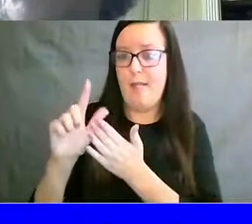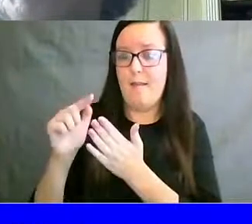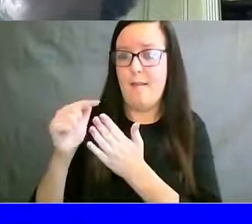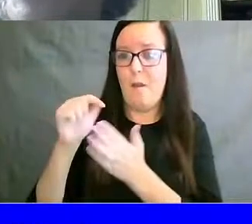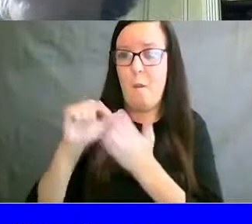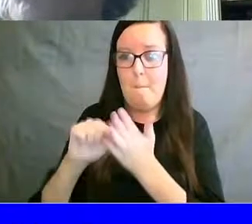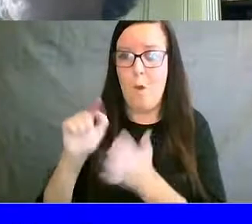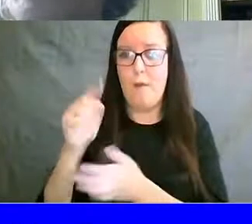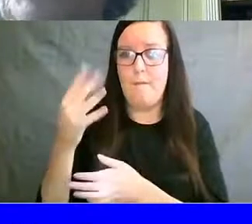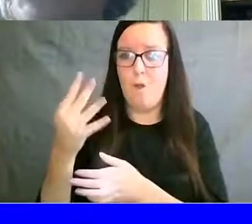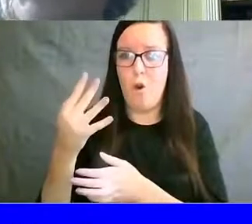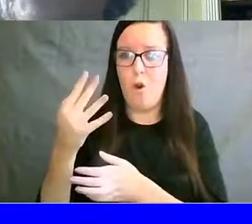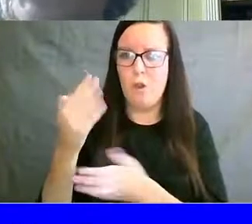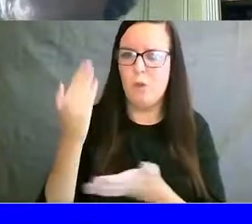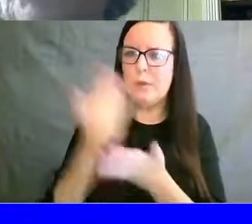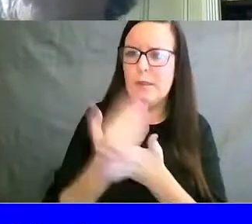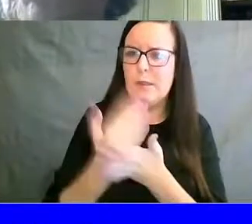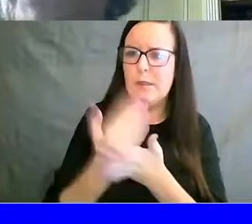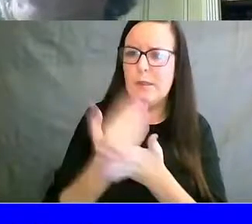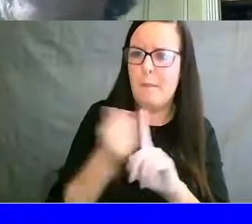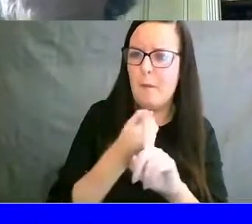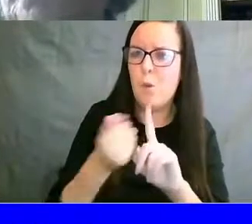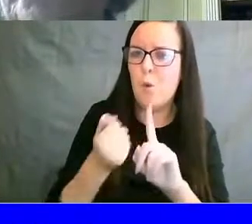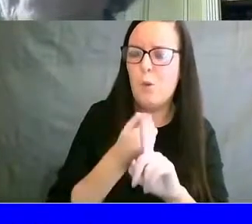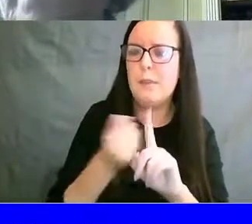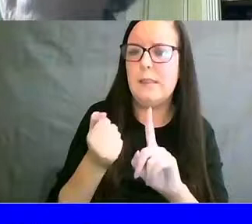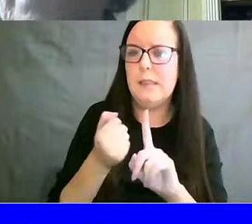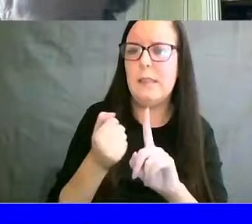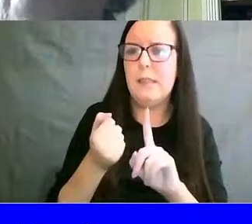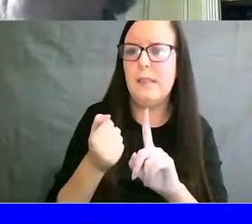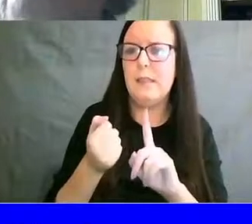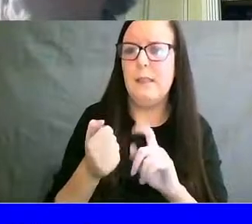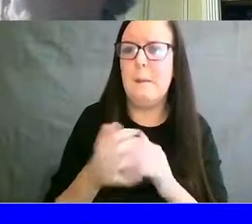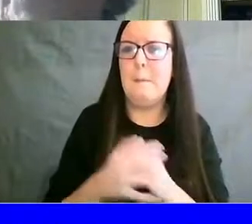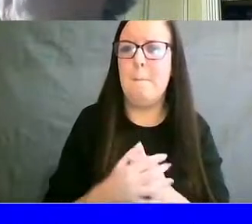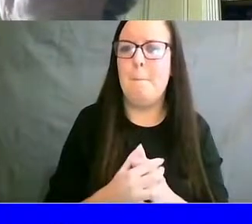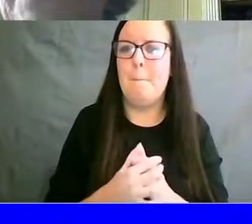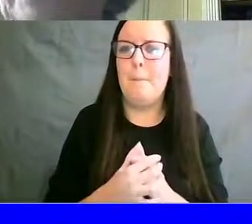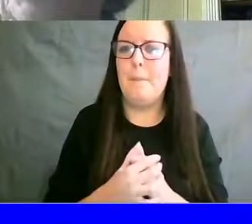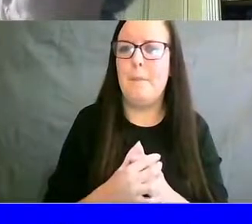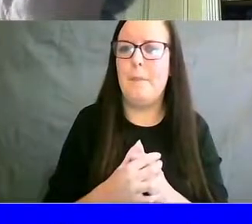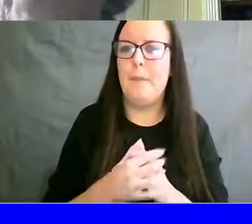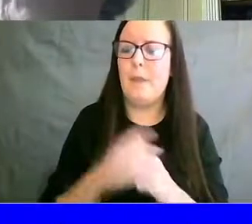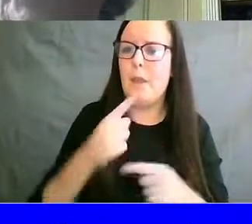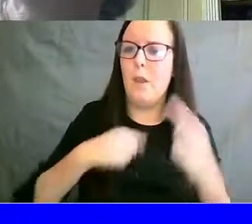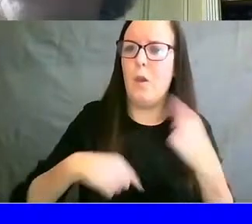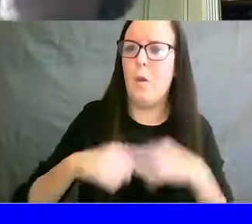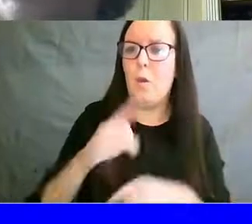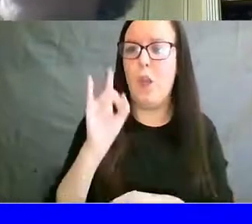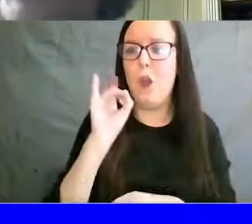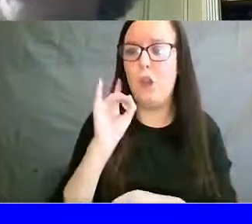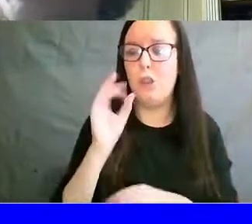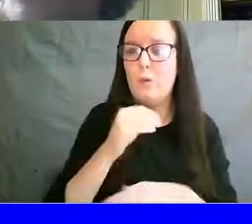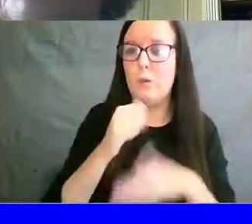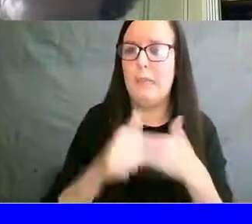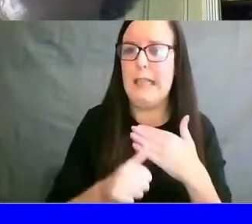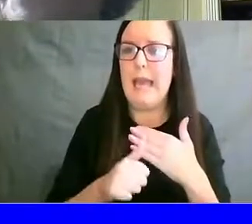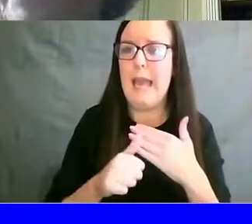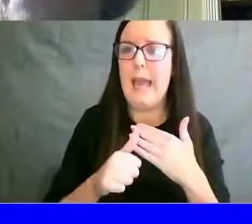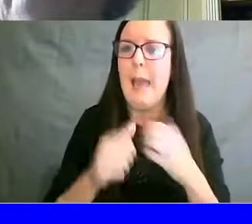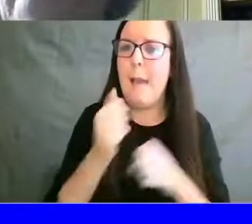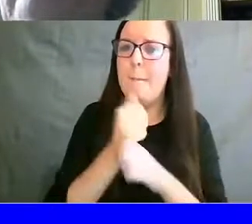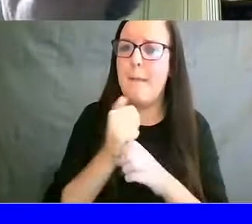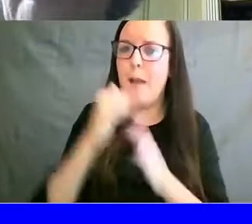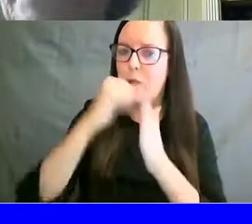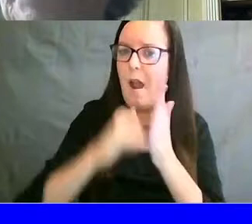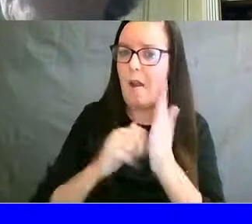prevent abuse in accordance with international human rights law. We've heard today about Article 13 in